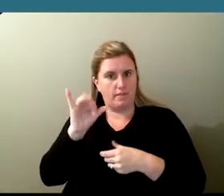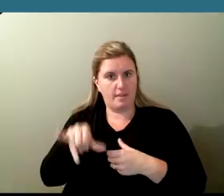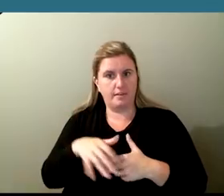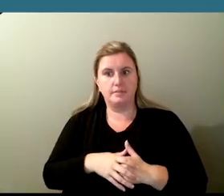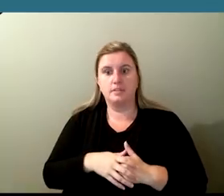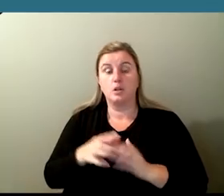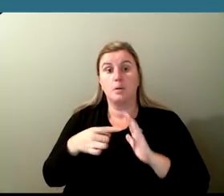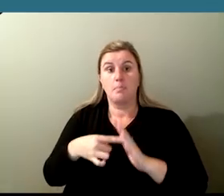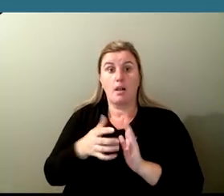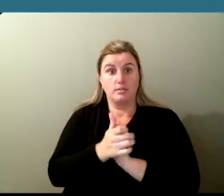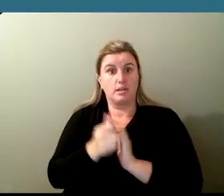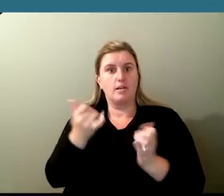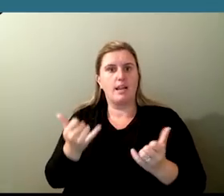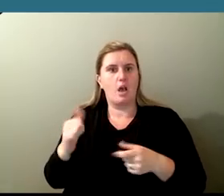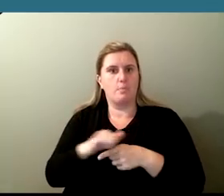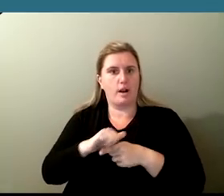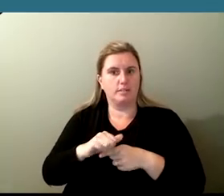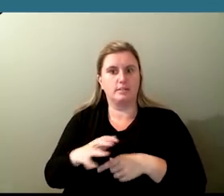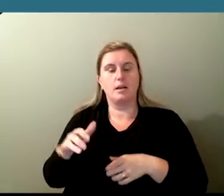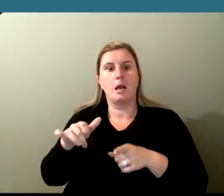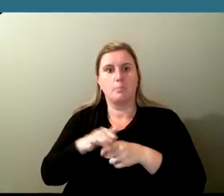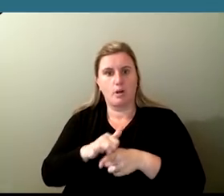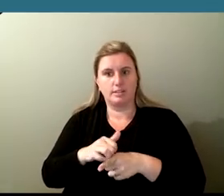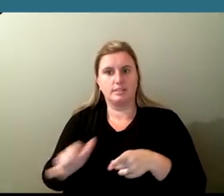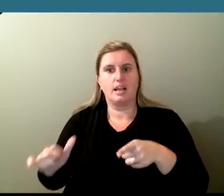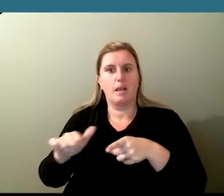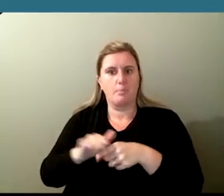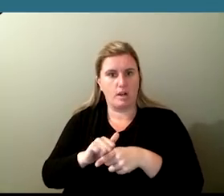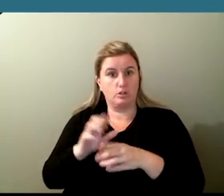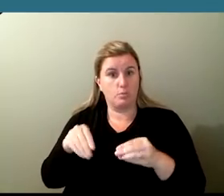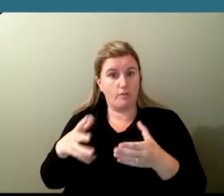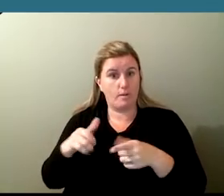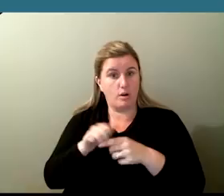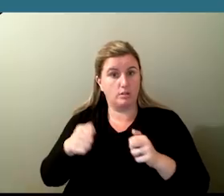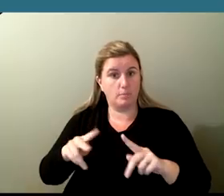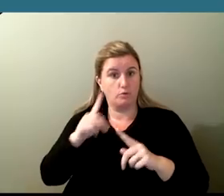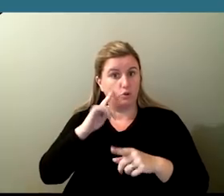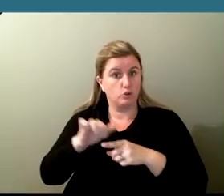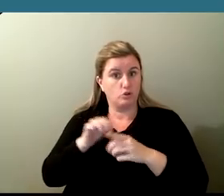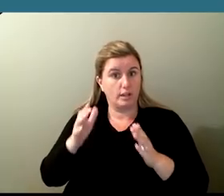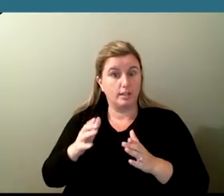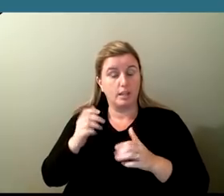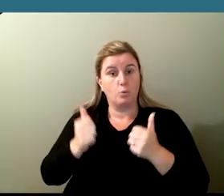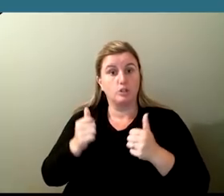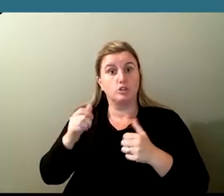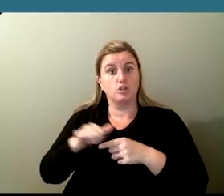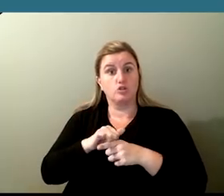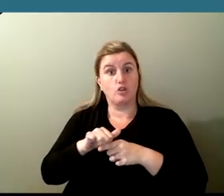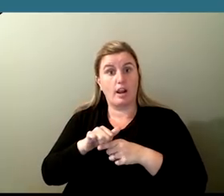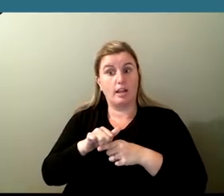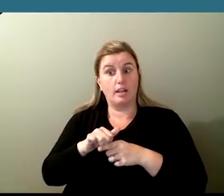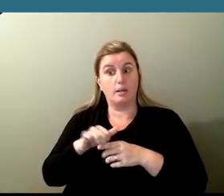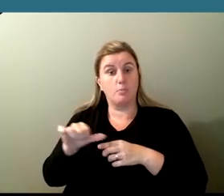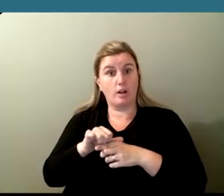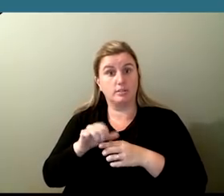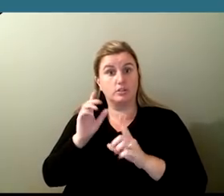skill, now they practice, and practice, and practice. And you provide practice opportunities to the trainee in which the trainee practices